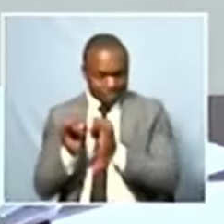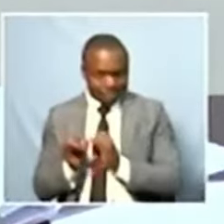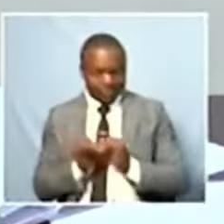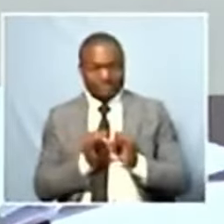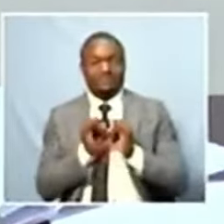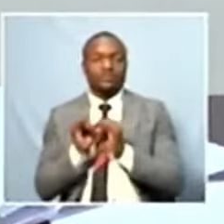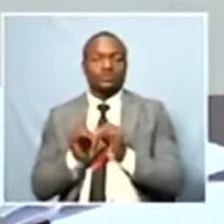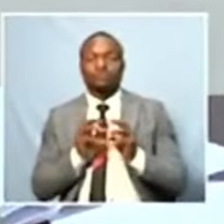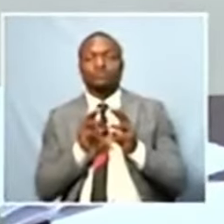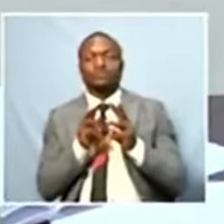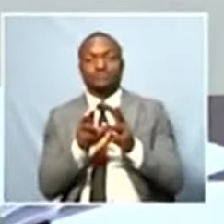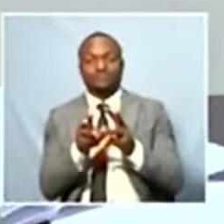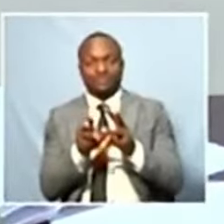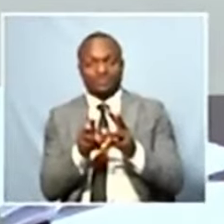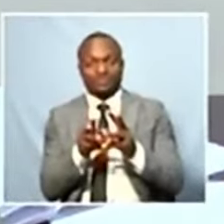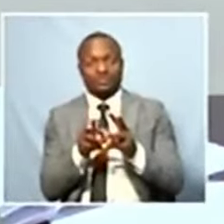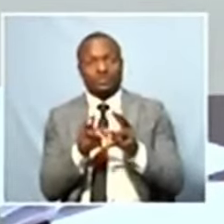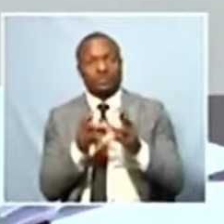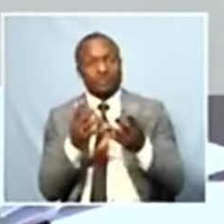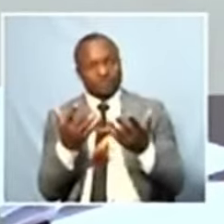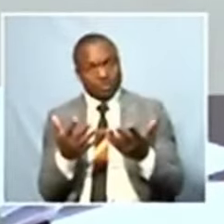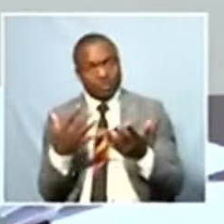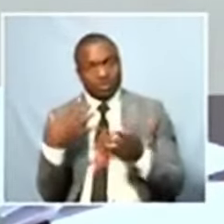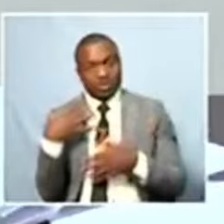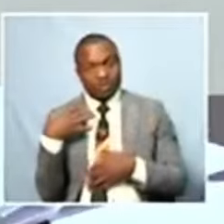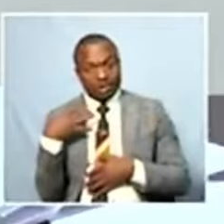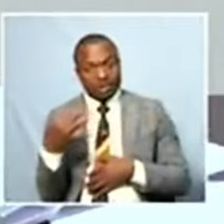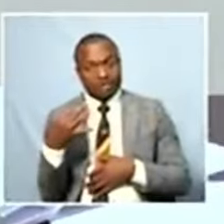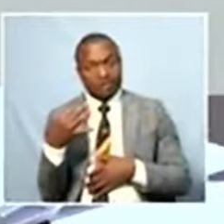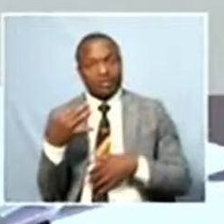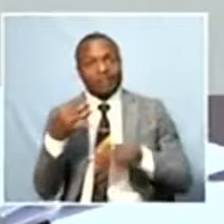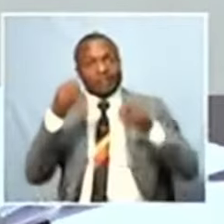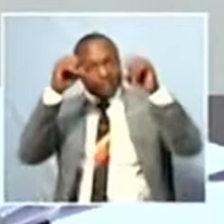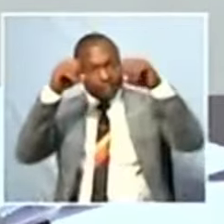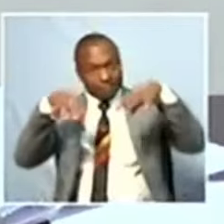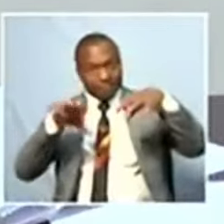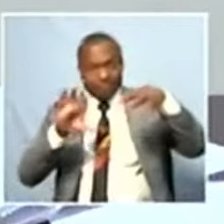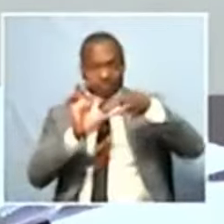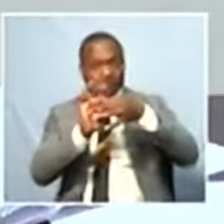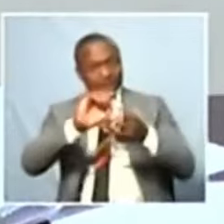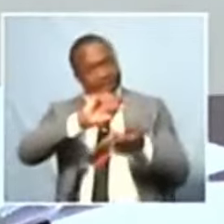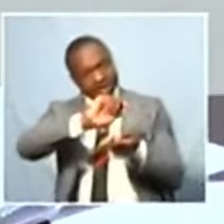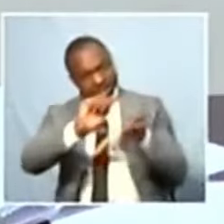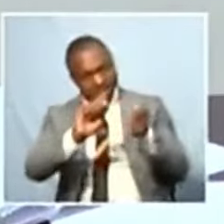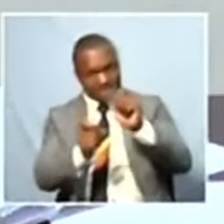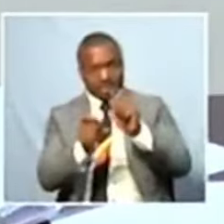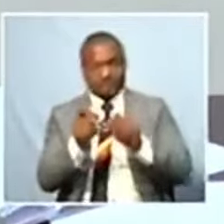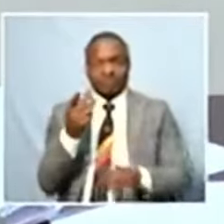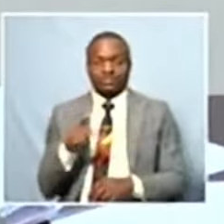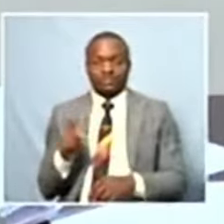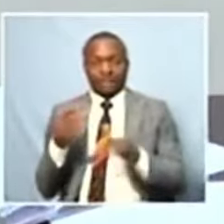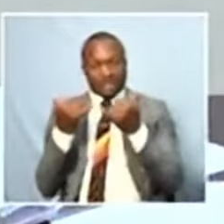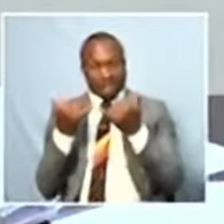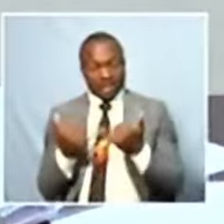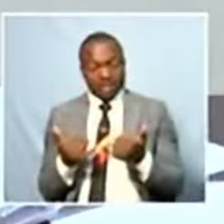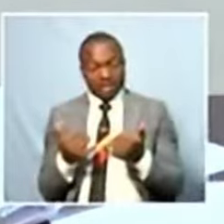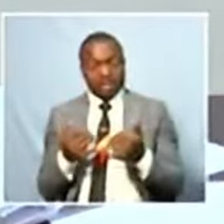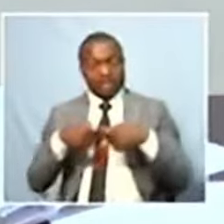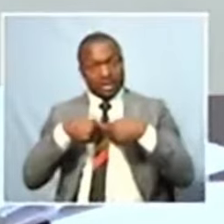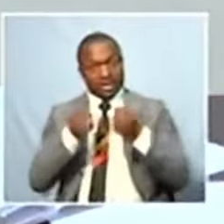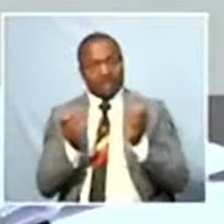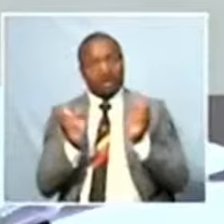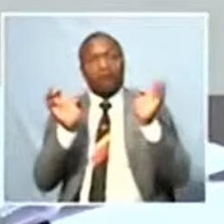modalities. You know, when you're applying for power connection, when changing property, when now we've extended, when opening a